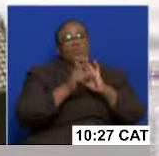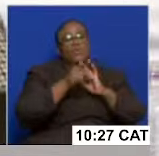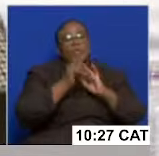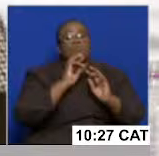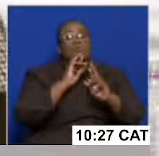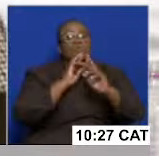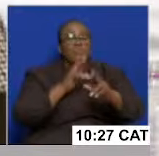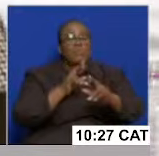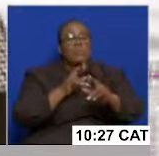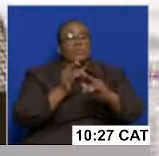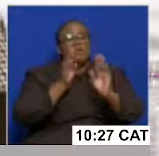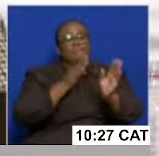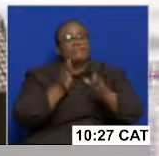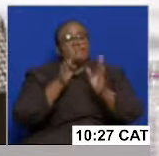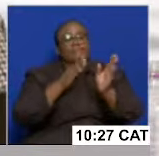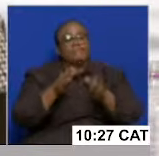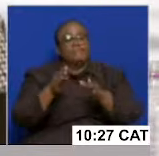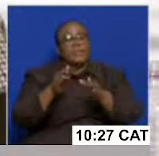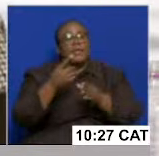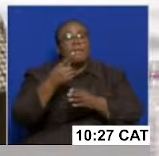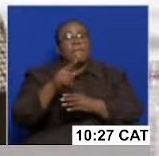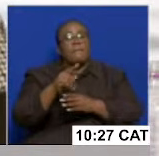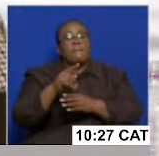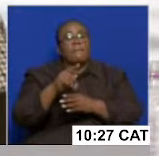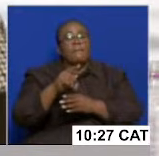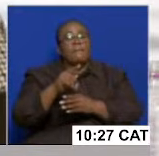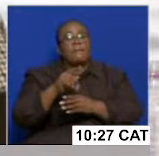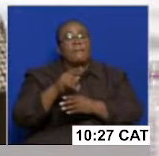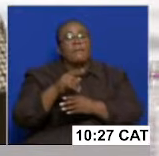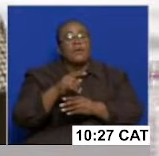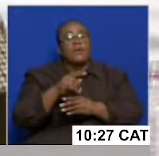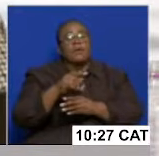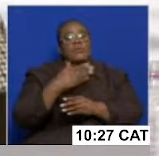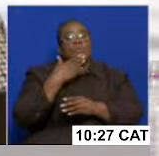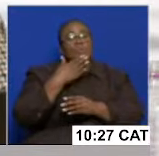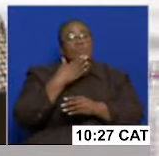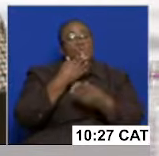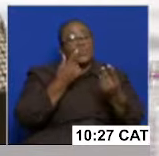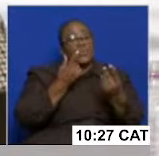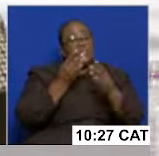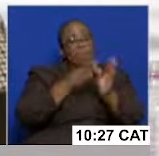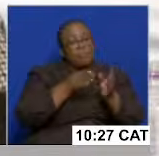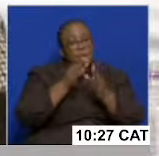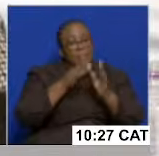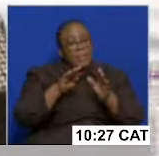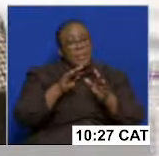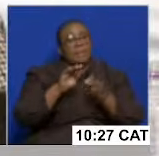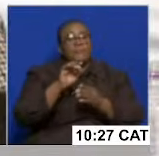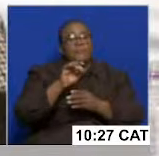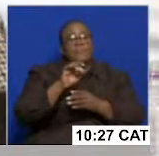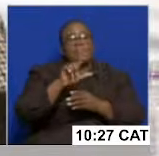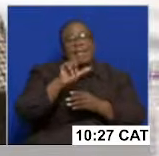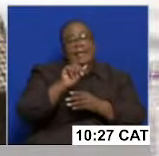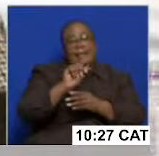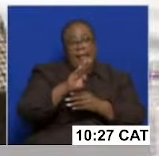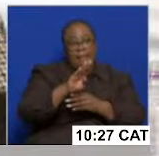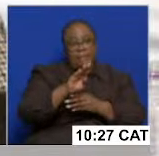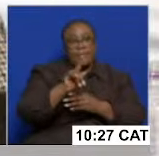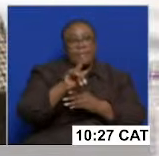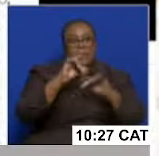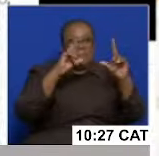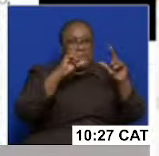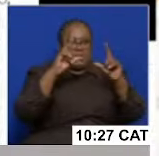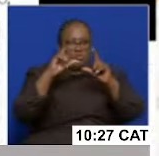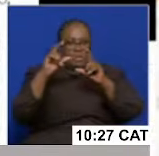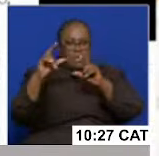forensic science lab, and these are the images that are contained in that lab. Do you see